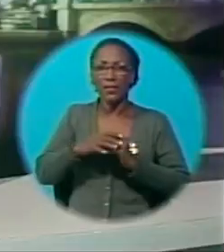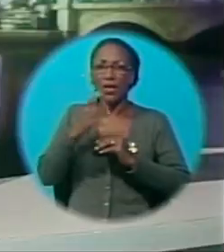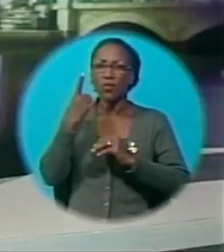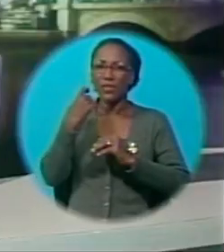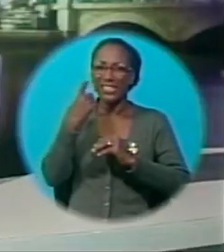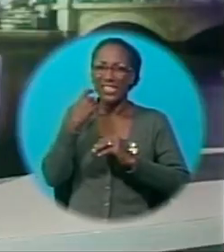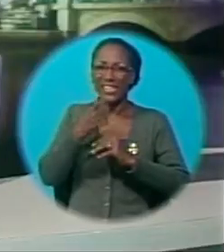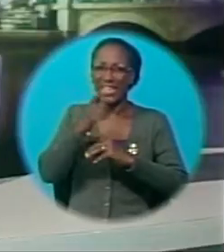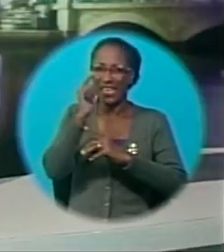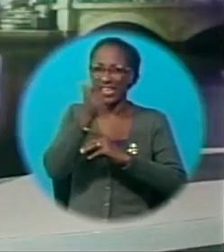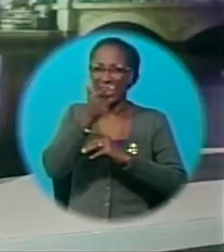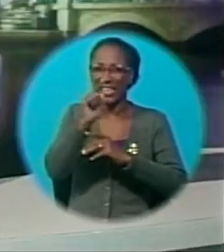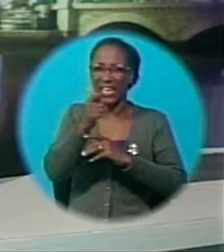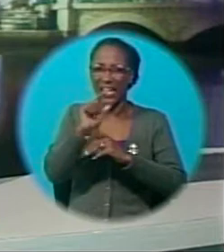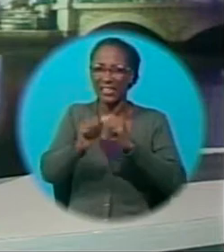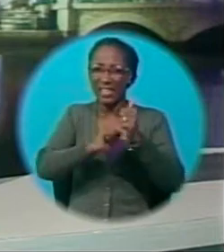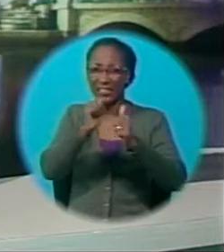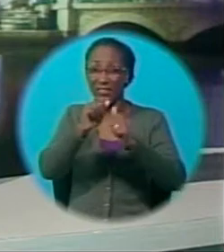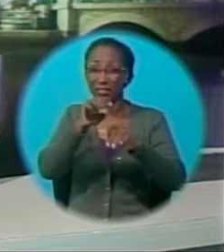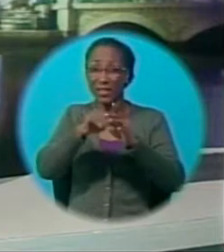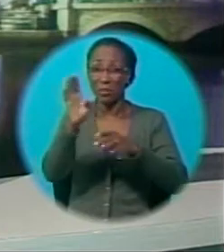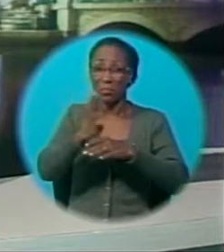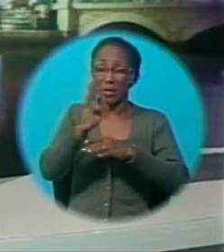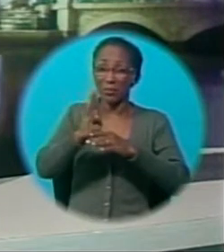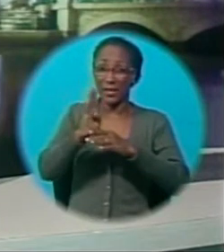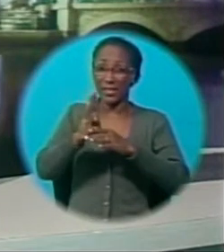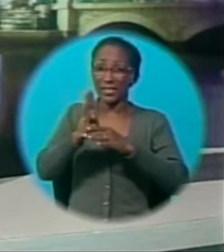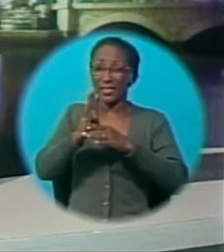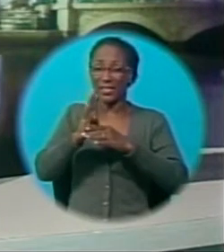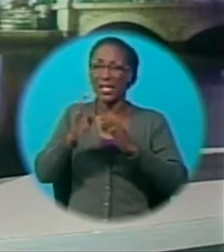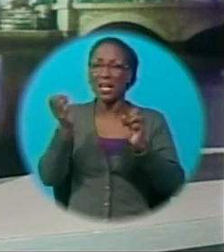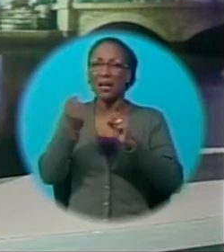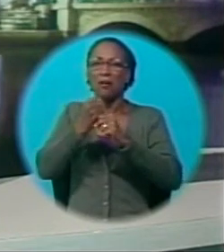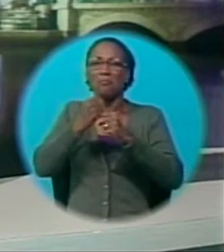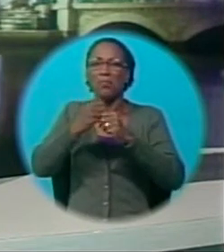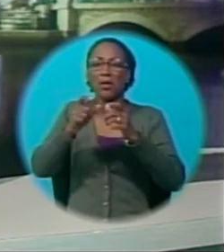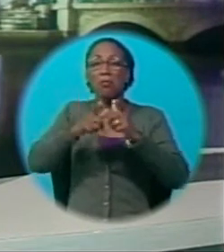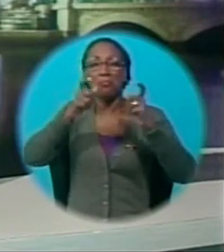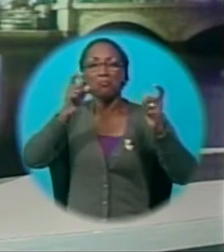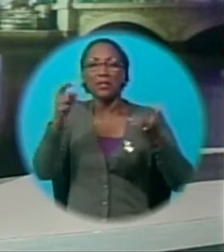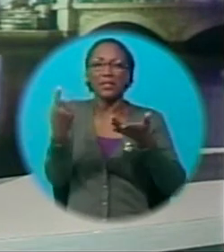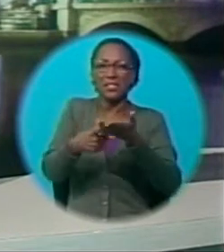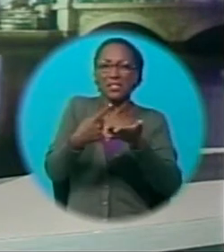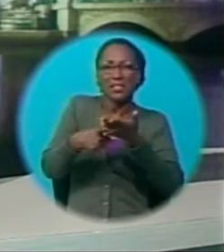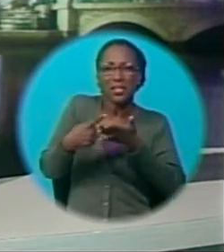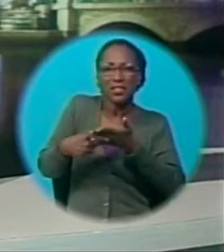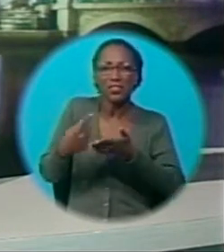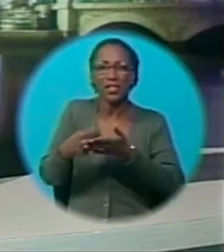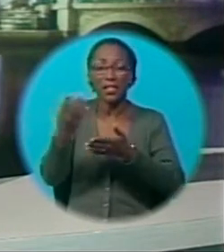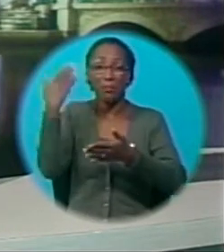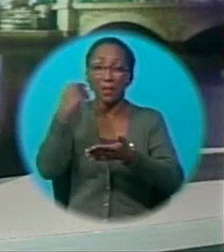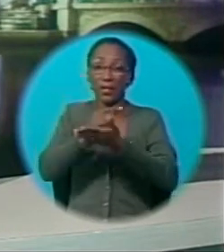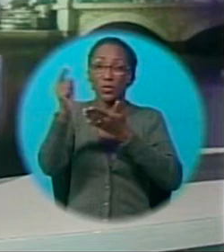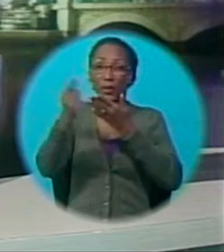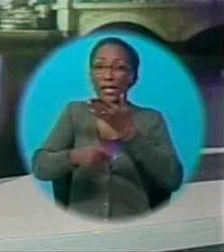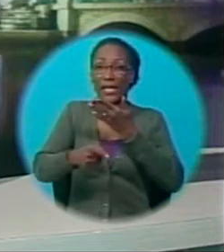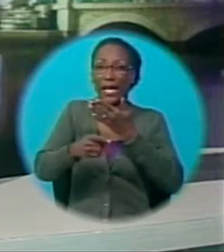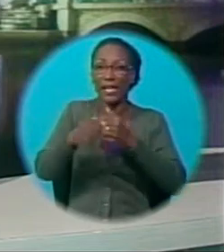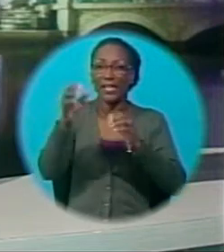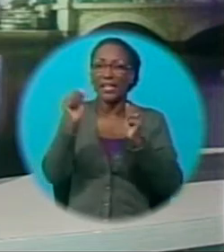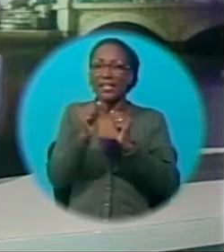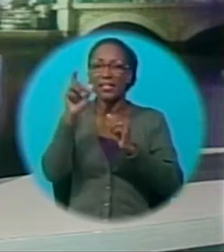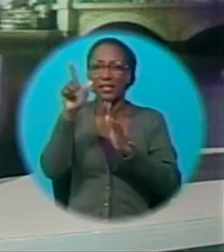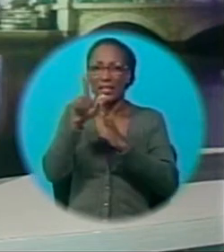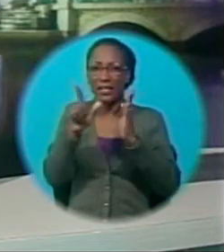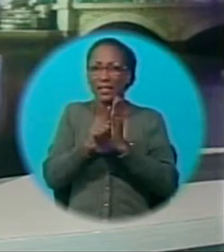Recent incidents of gun-related activity in Barbados have sparked growing debate in the country. This past weekend's comments by the